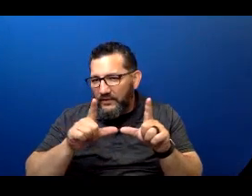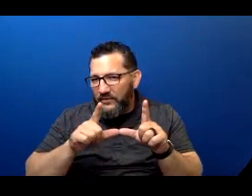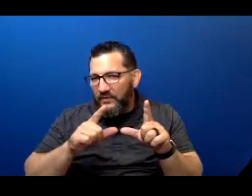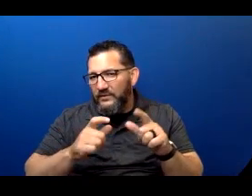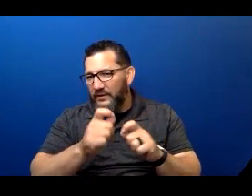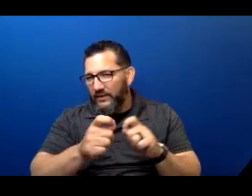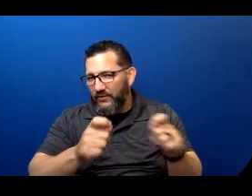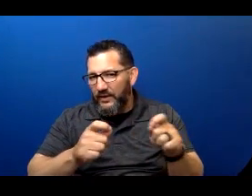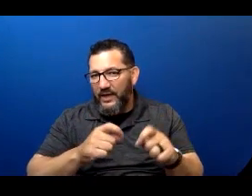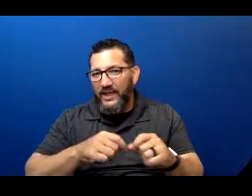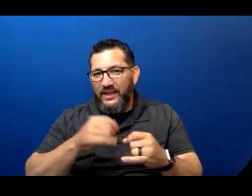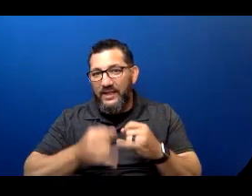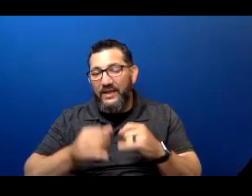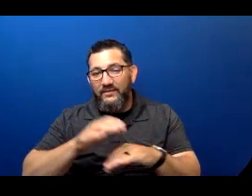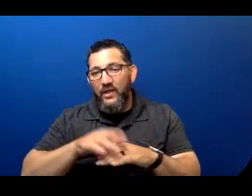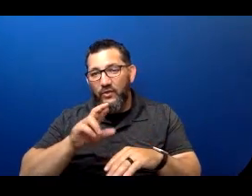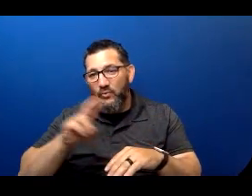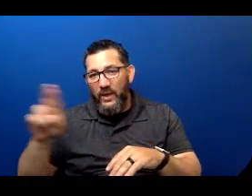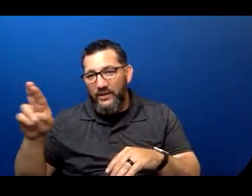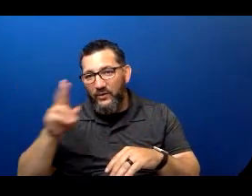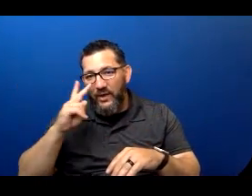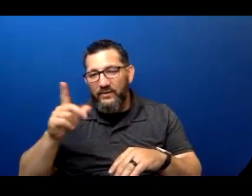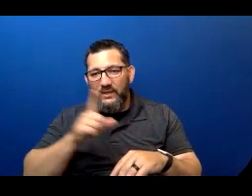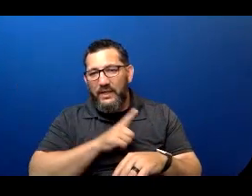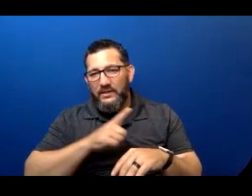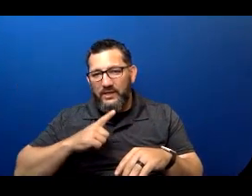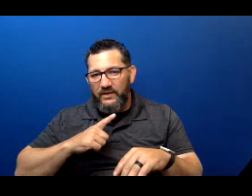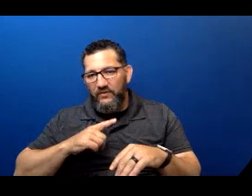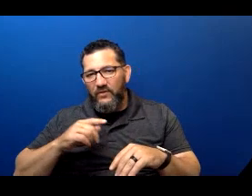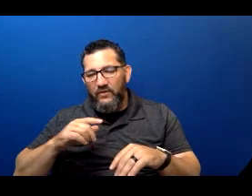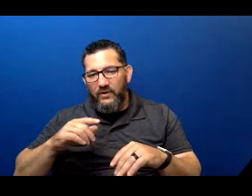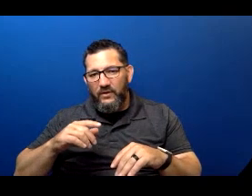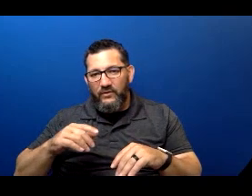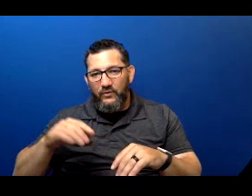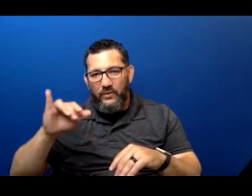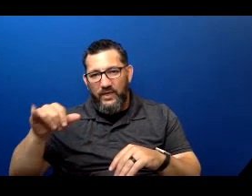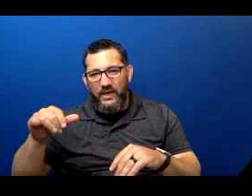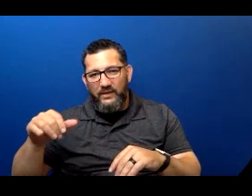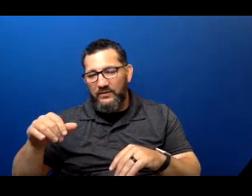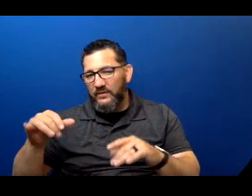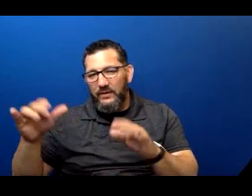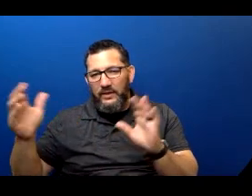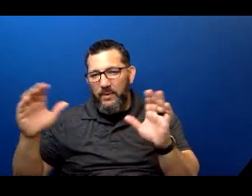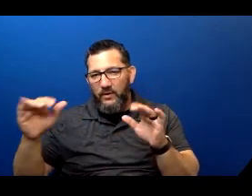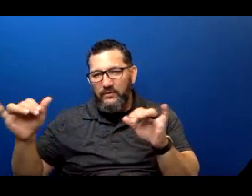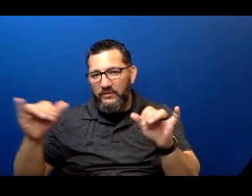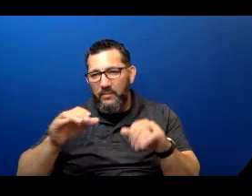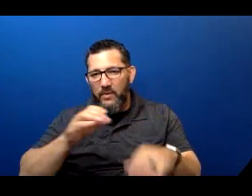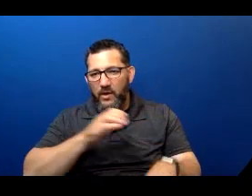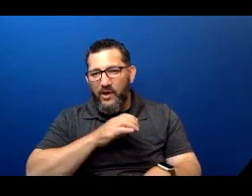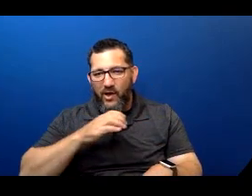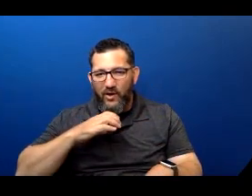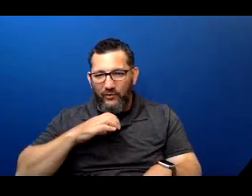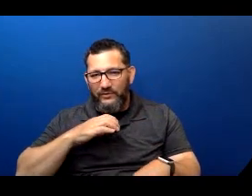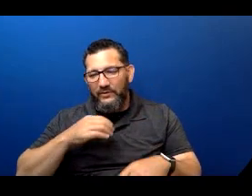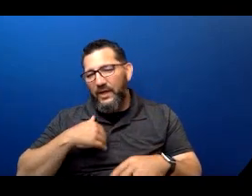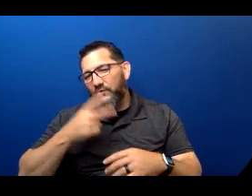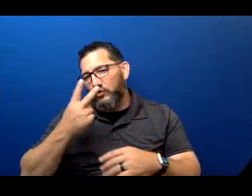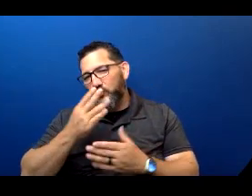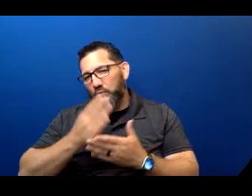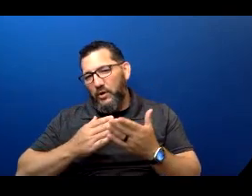then lastly, on the right side, you have our legislative branch, right? And much like our U.S. Congress, we've got two-part